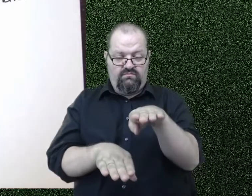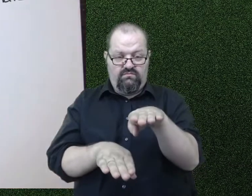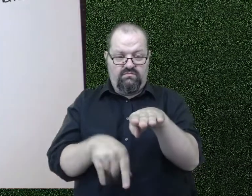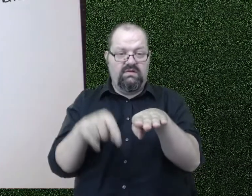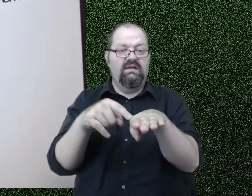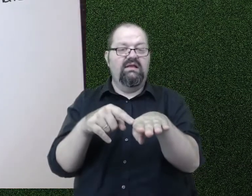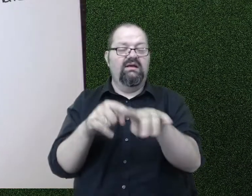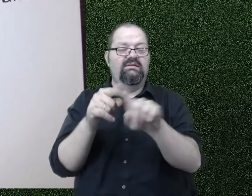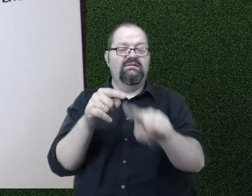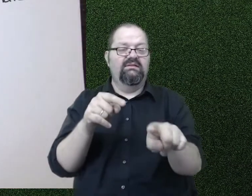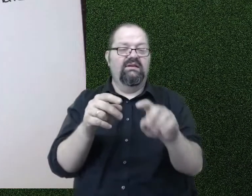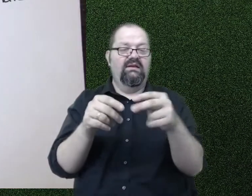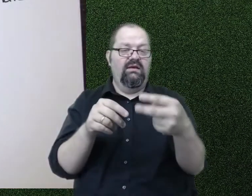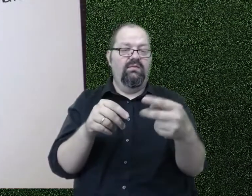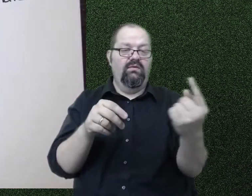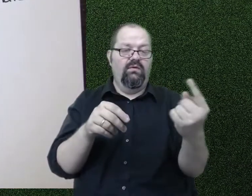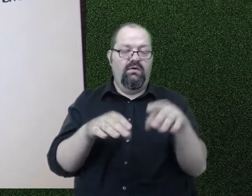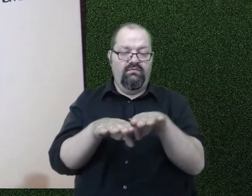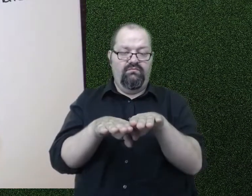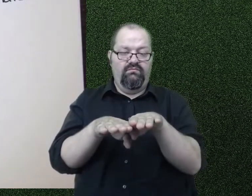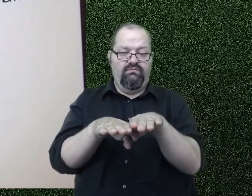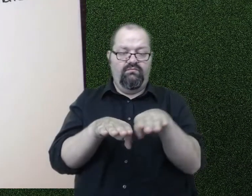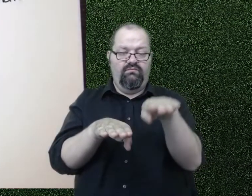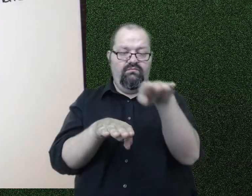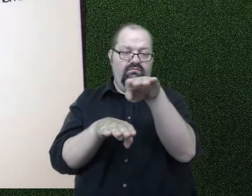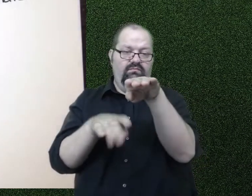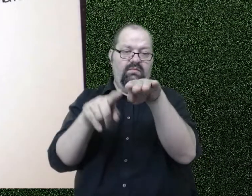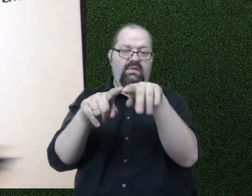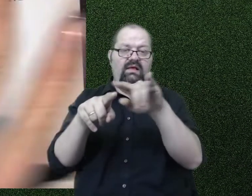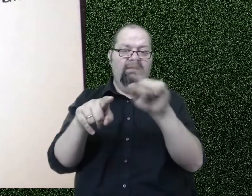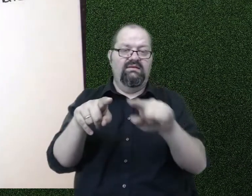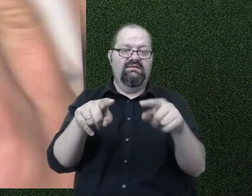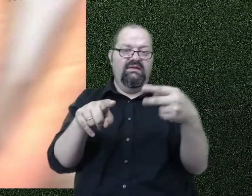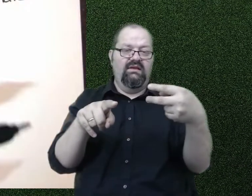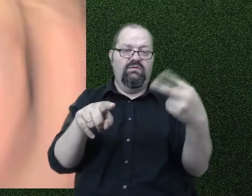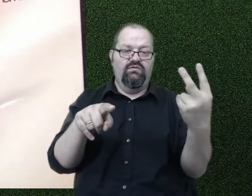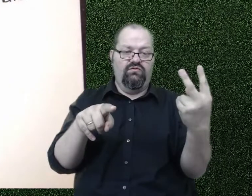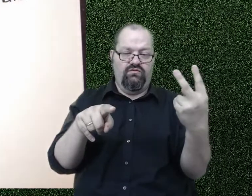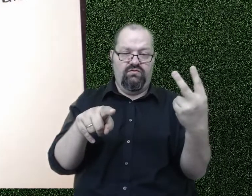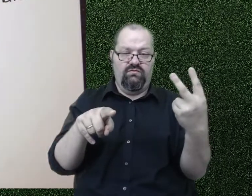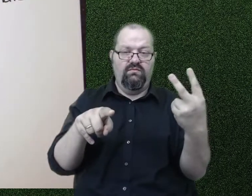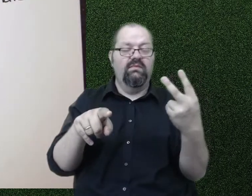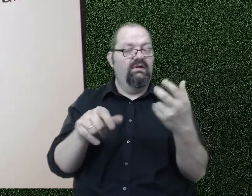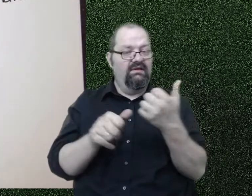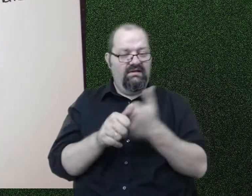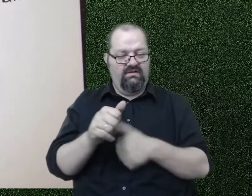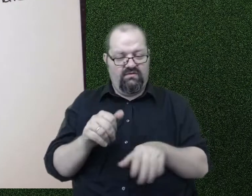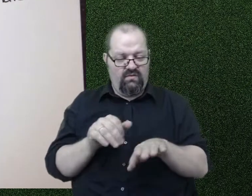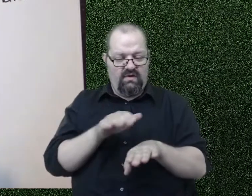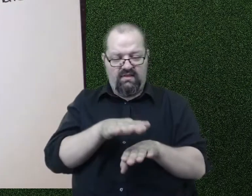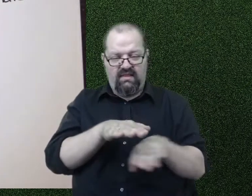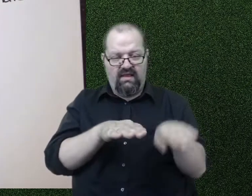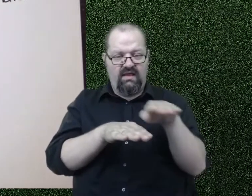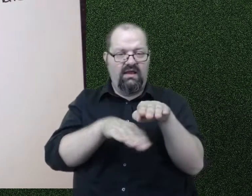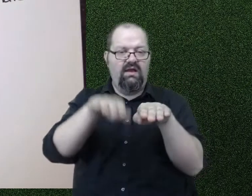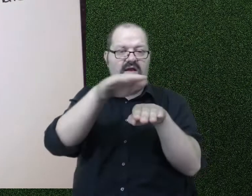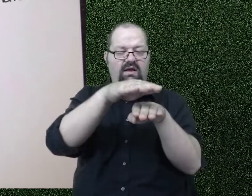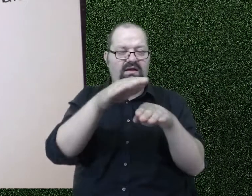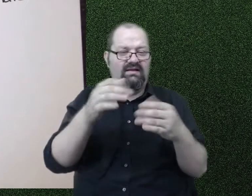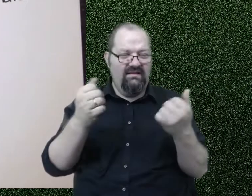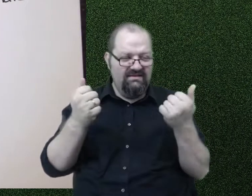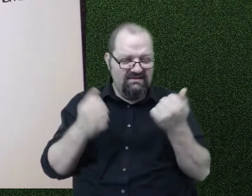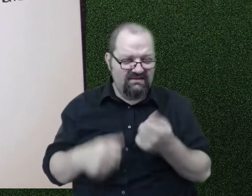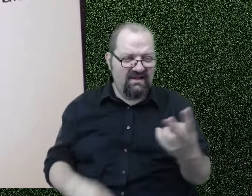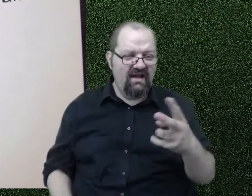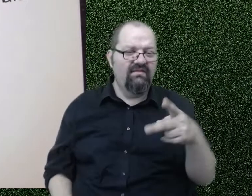above that. I could have a whole bunch of planes, all just one level or one layered on top of another. I don't think that doing